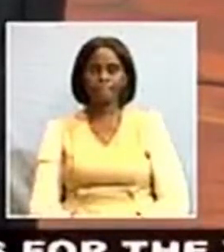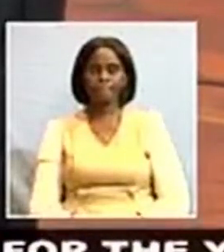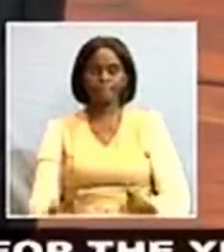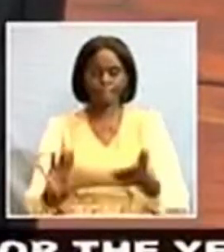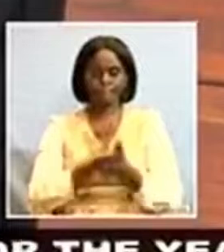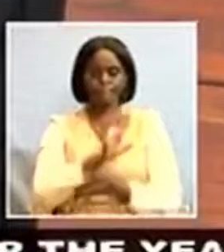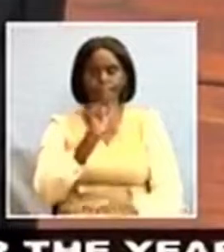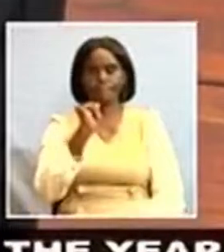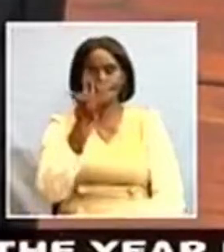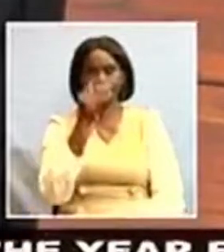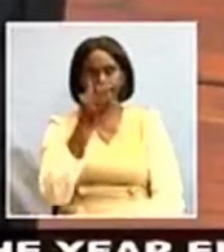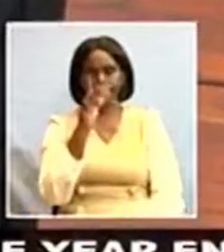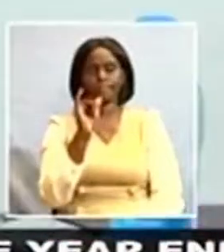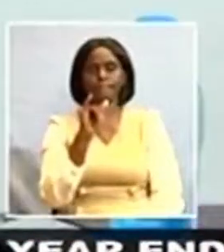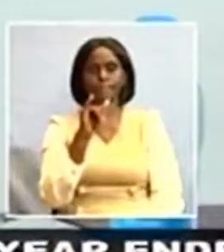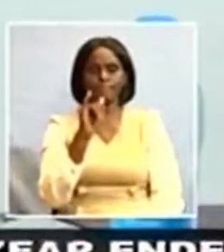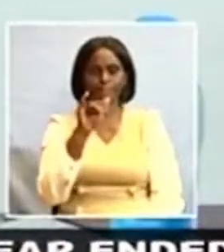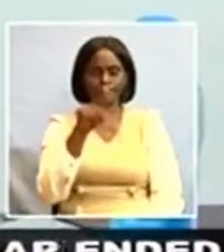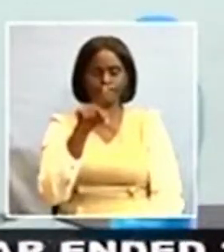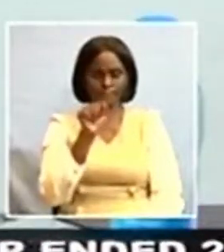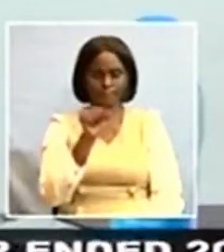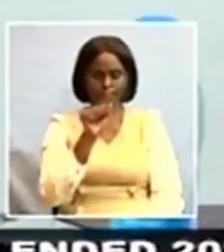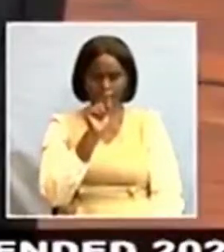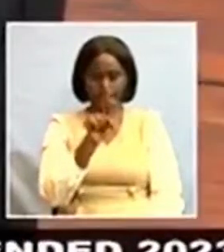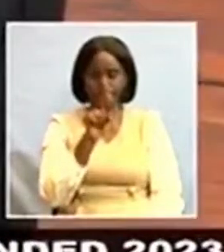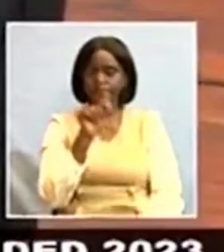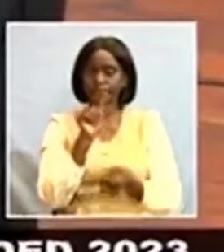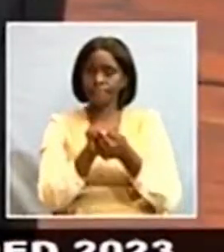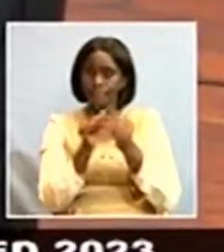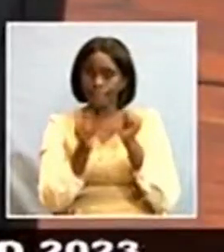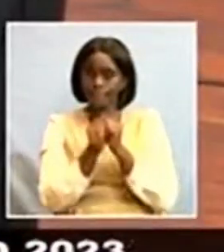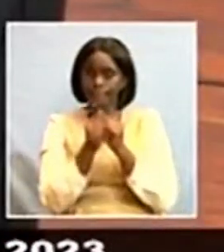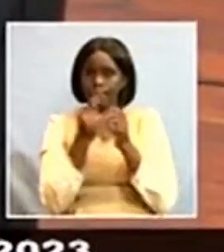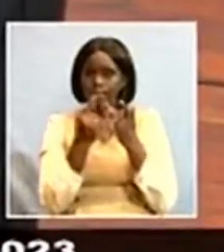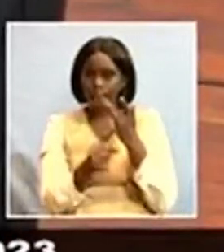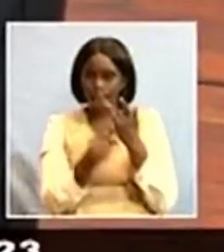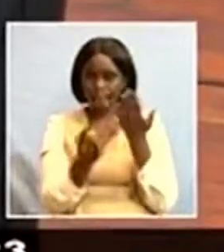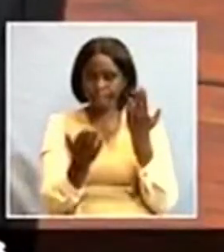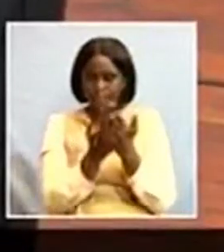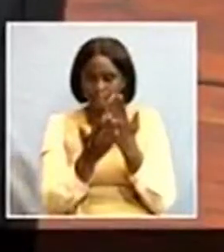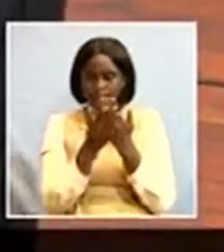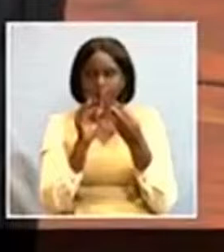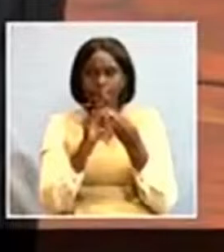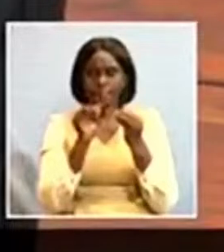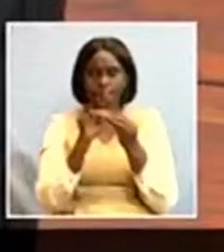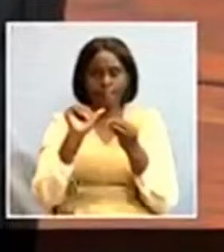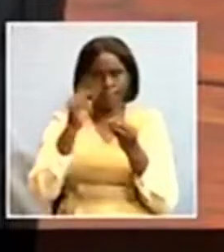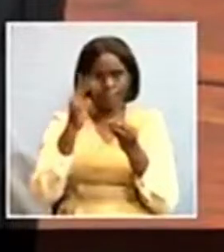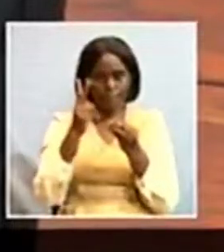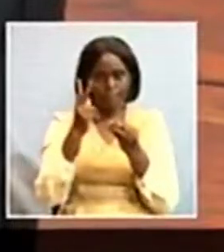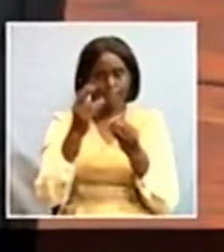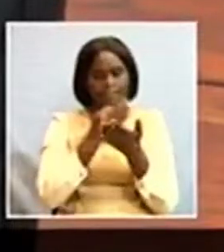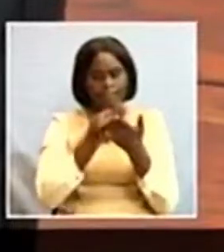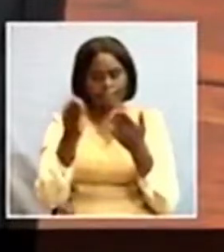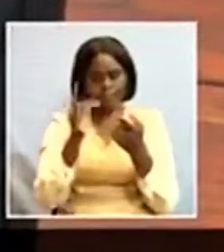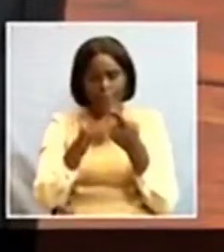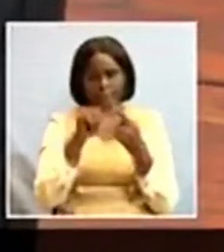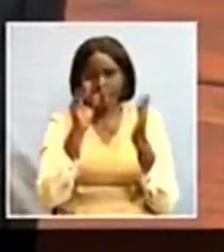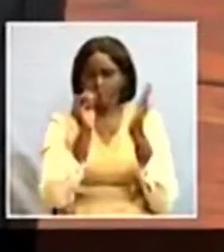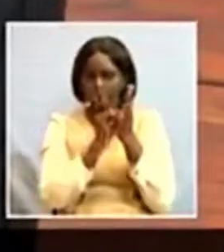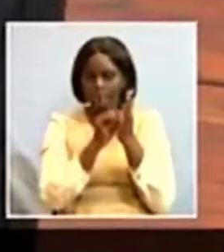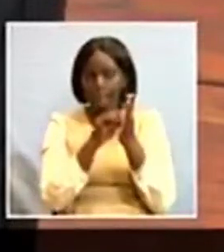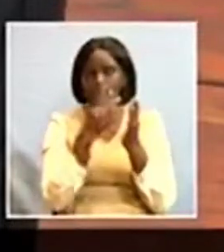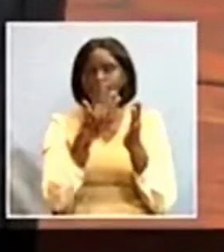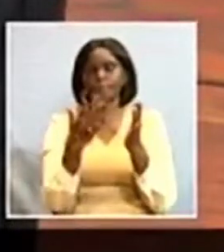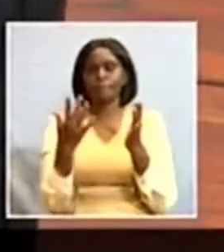15? Yes. The query is Appendix 13, failure to inscribe the